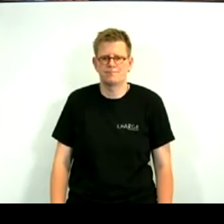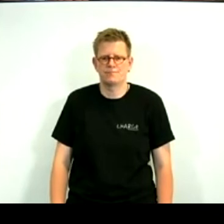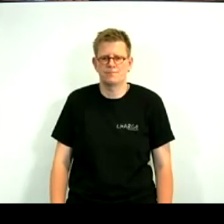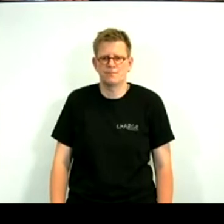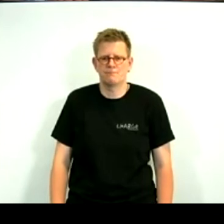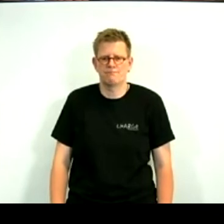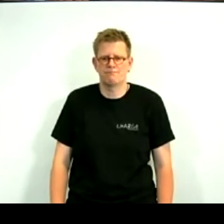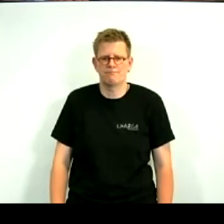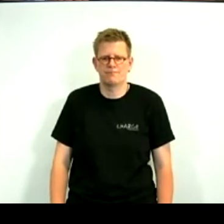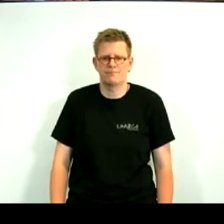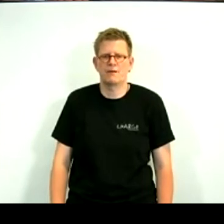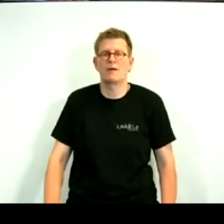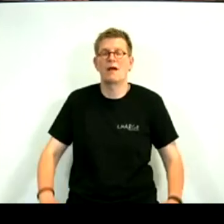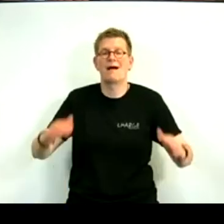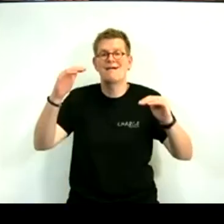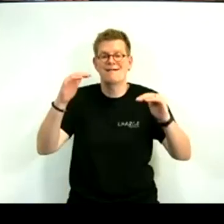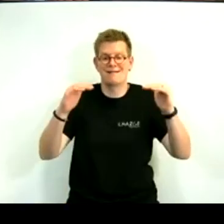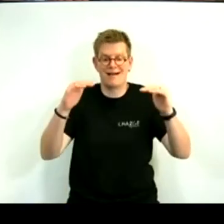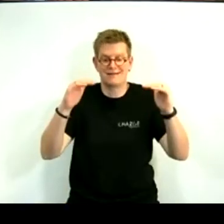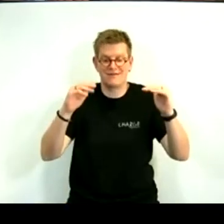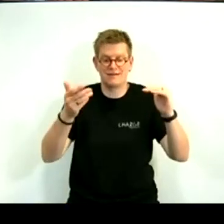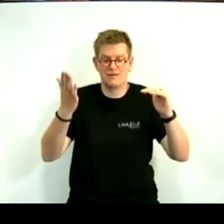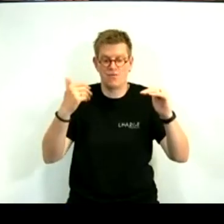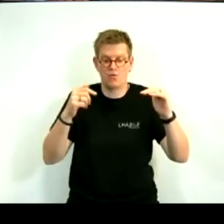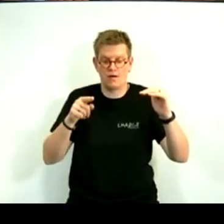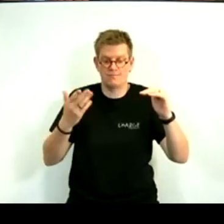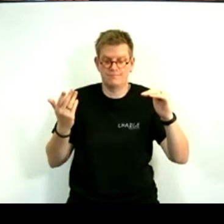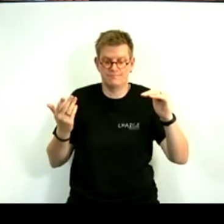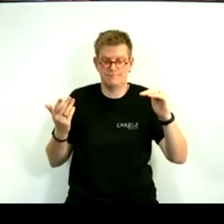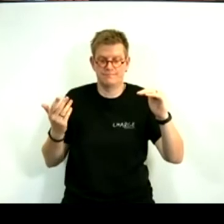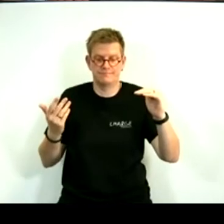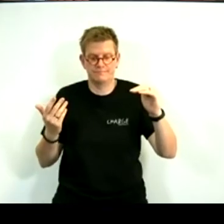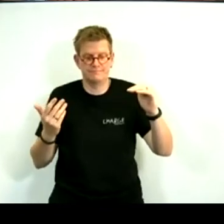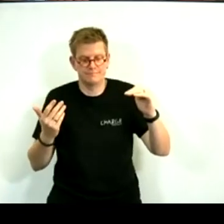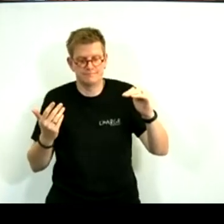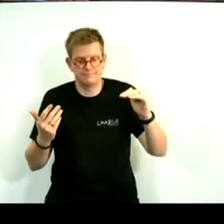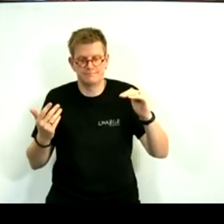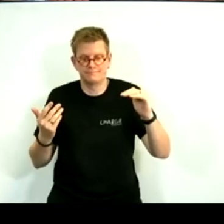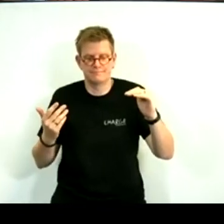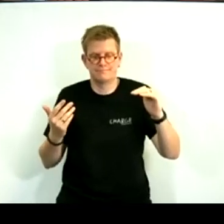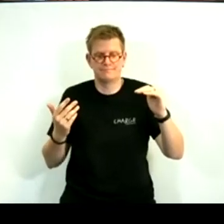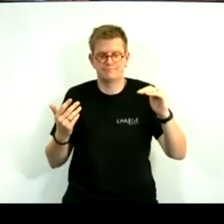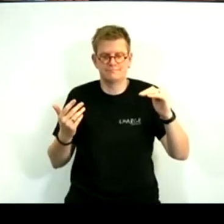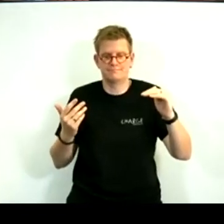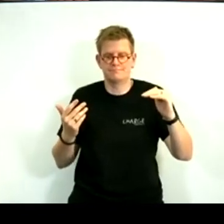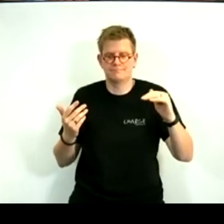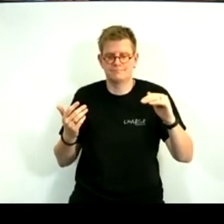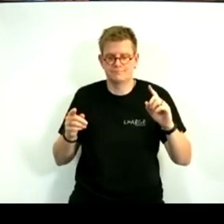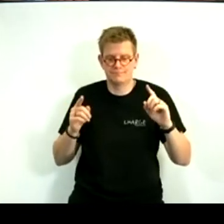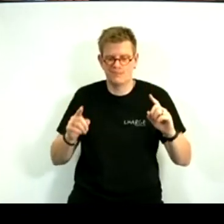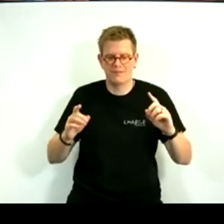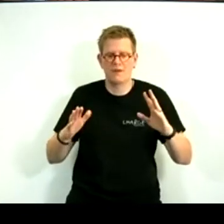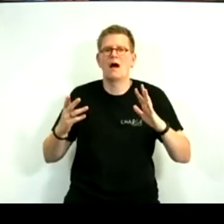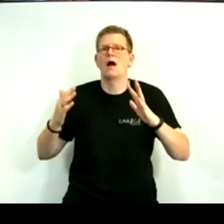together: the proprioceptive sense, the vestibular sense, and